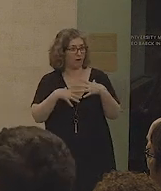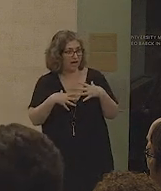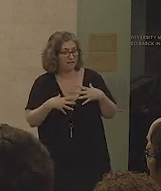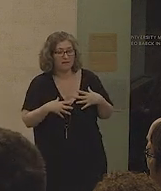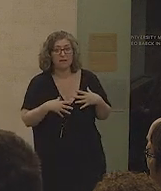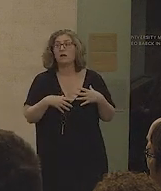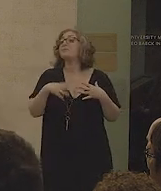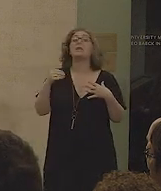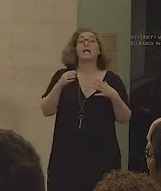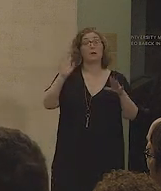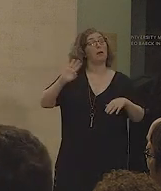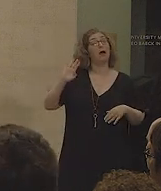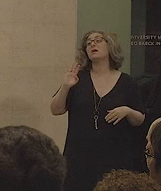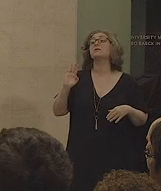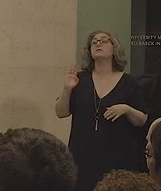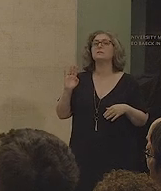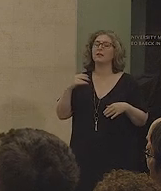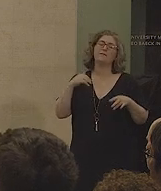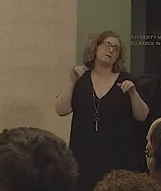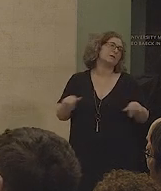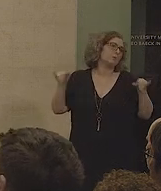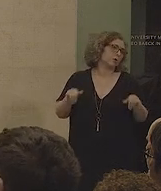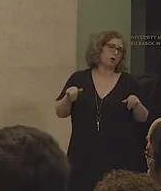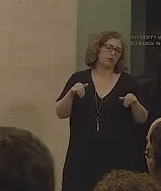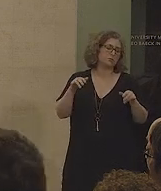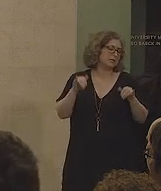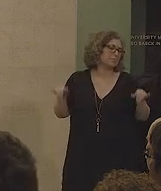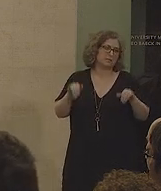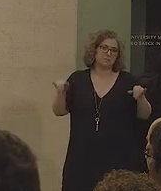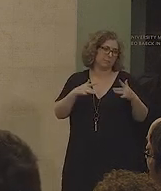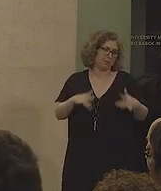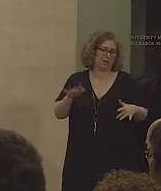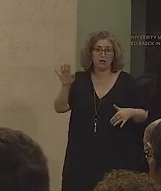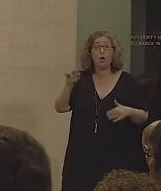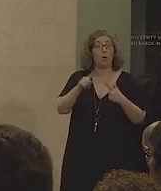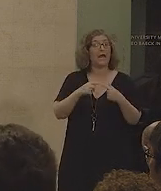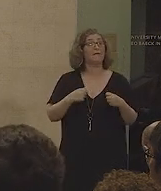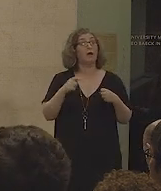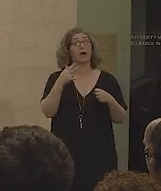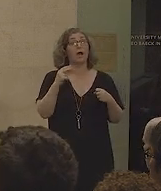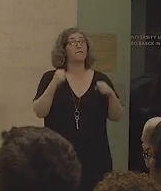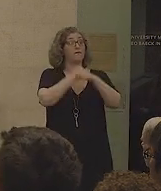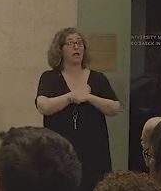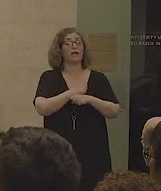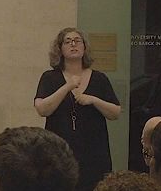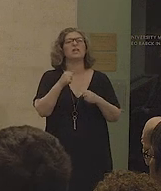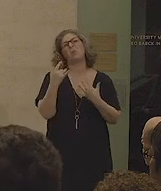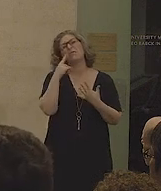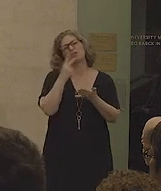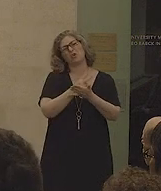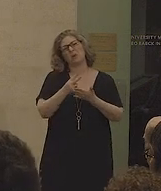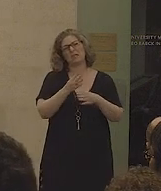the past, they've had a very typical pattern. When there was gun violence, they would wait about 2 weeks. You'd have